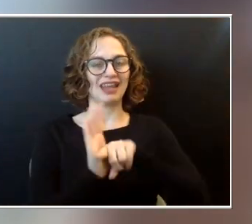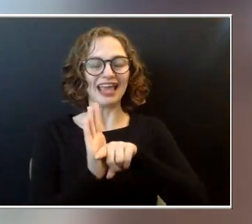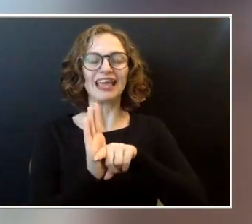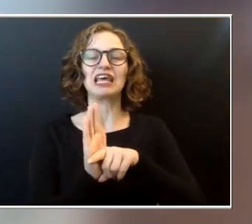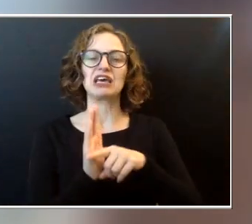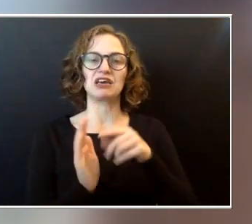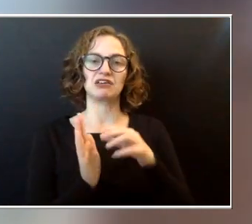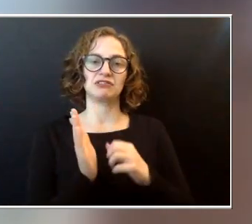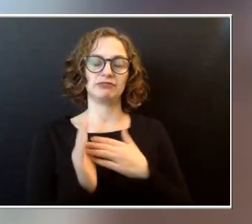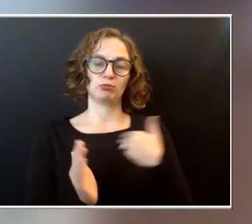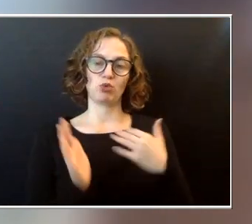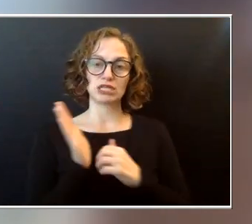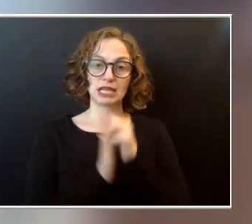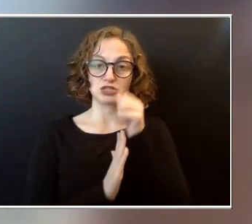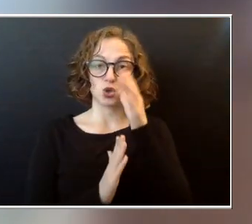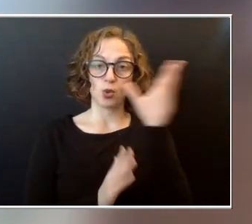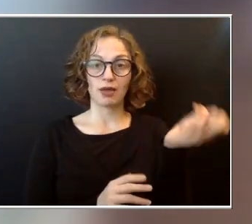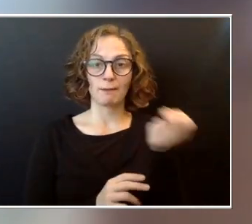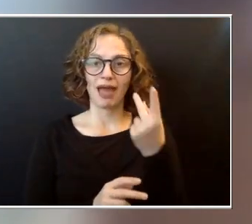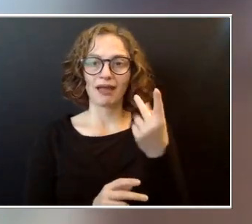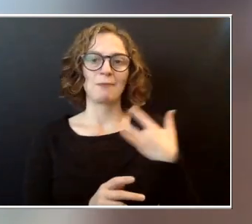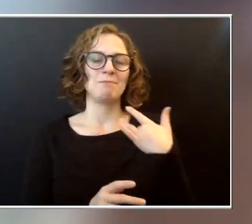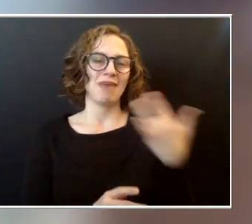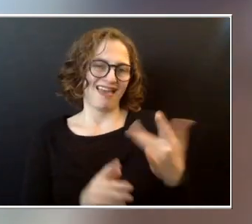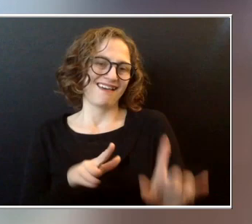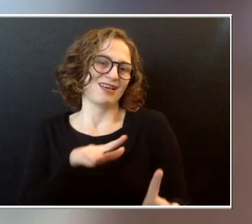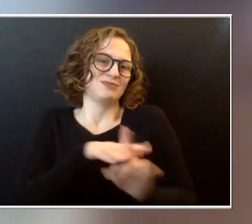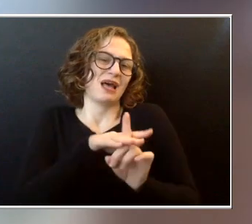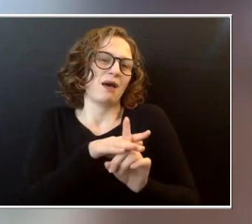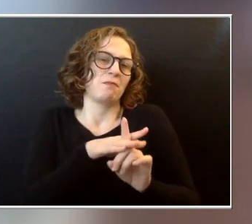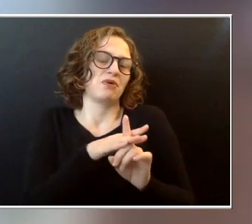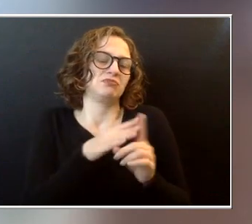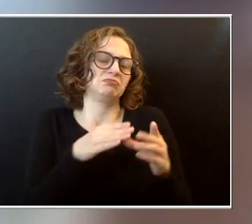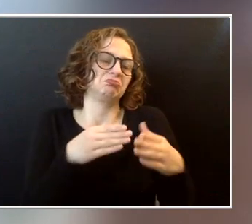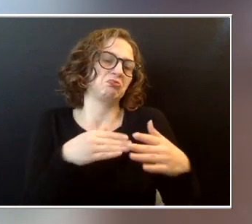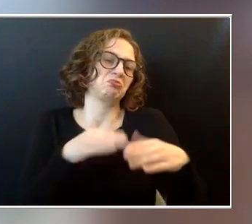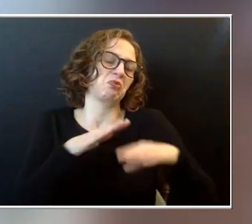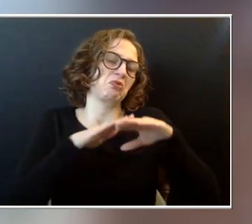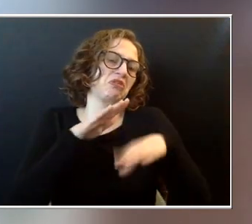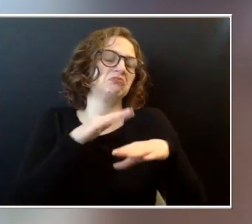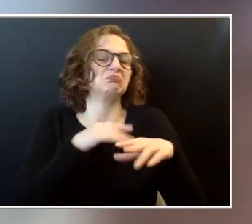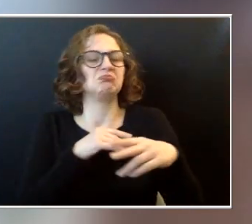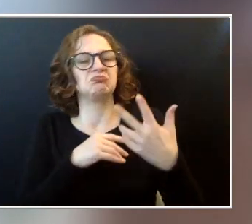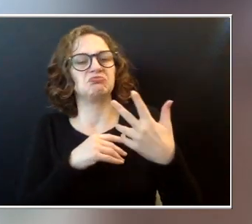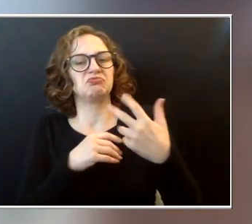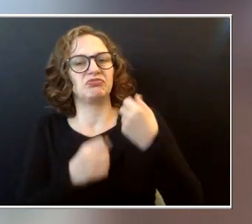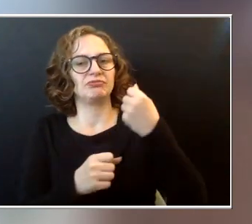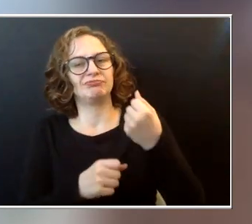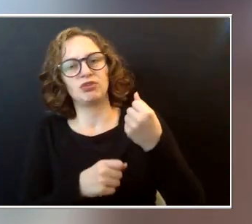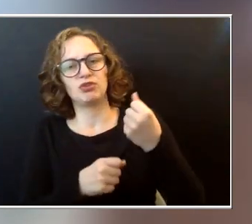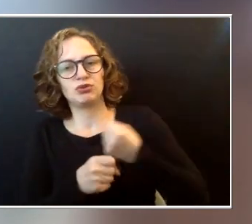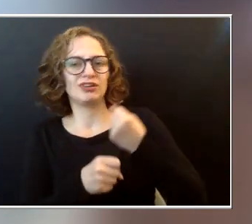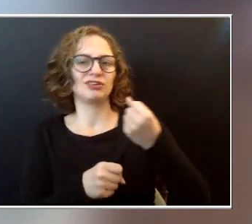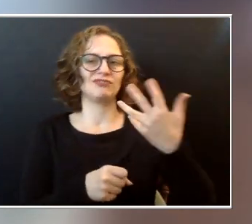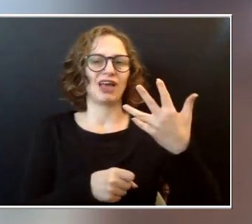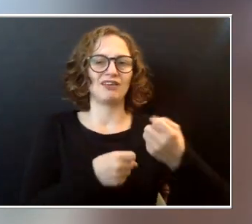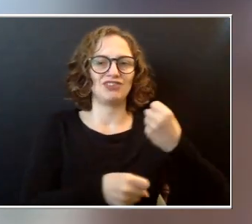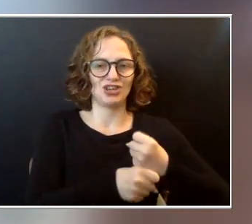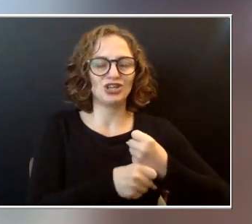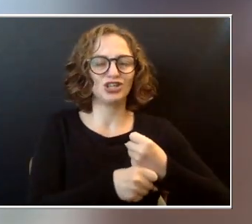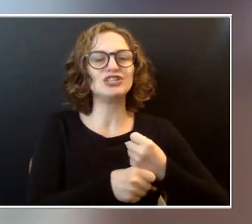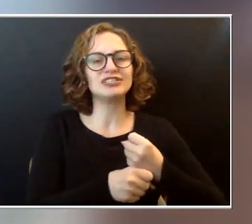you get beyond that point, that particular cancer no longer is a threat to an